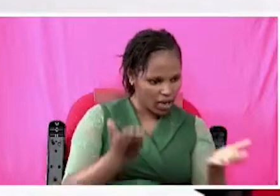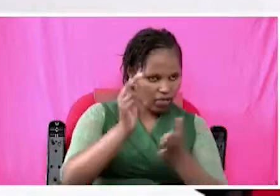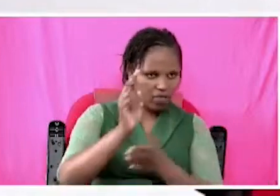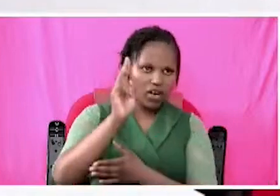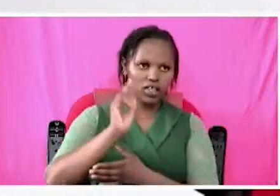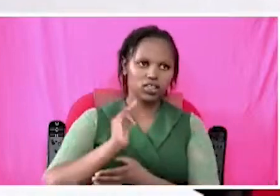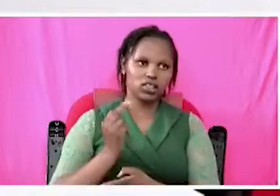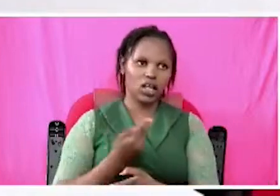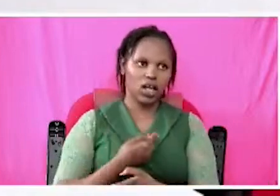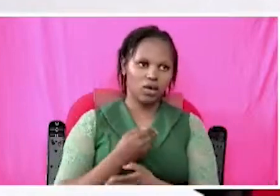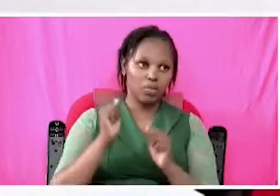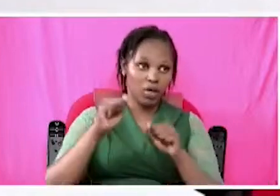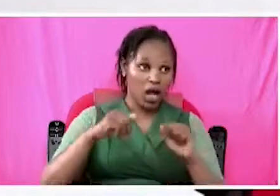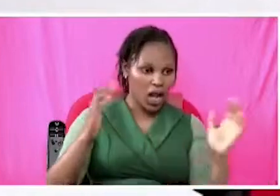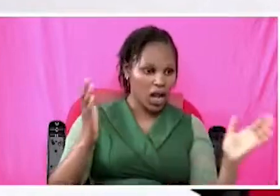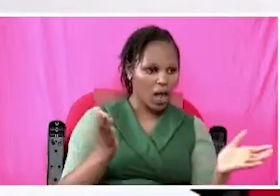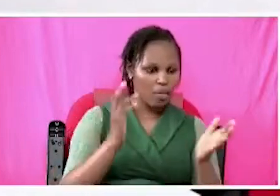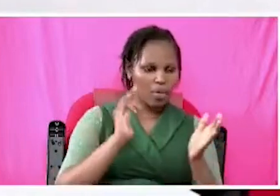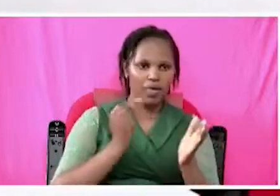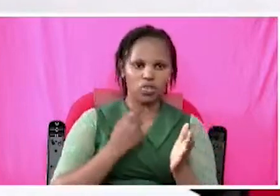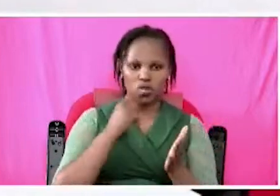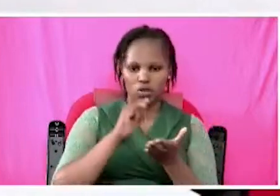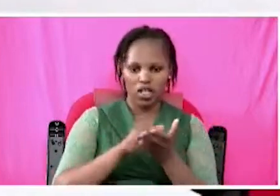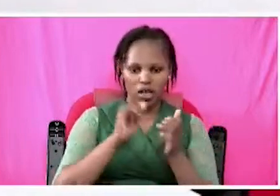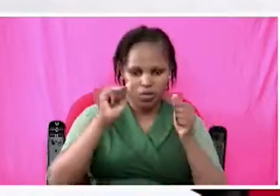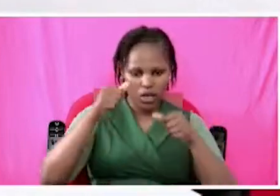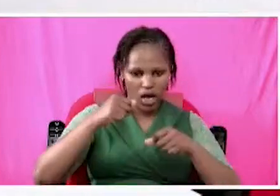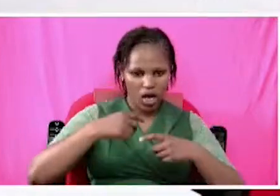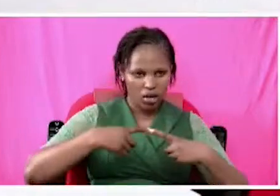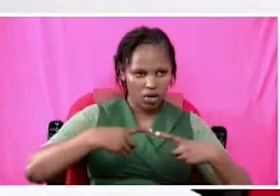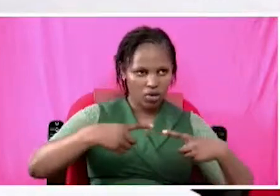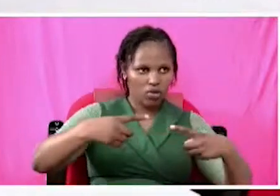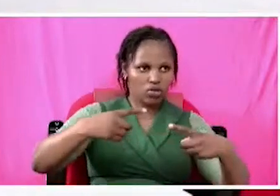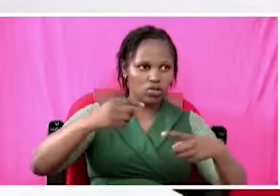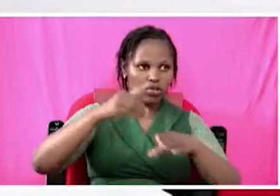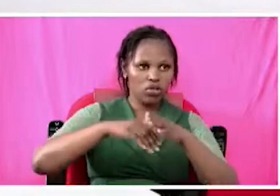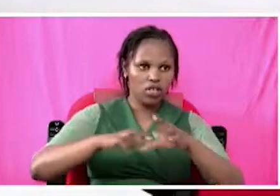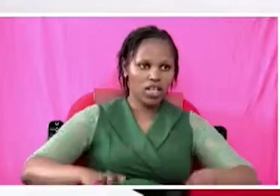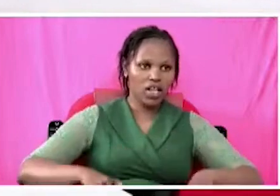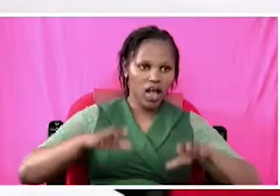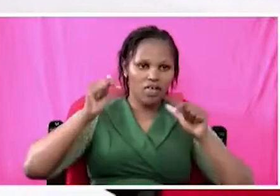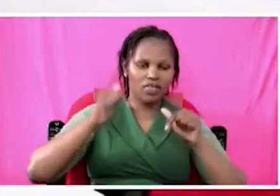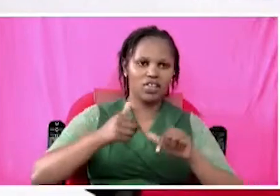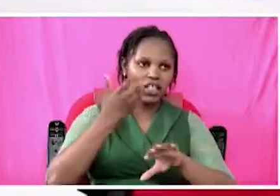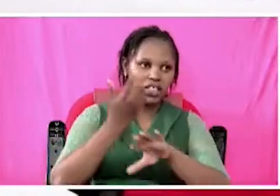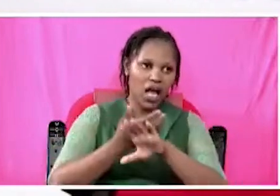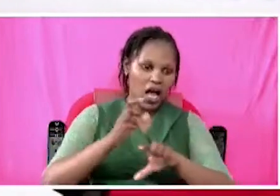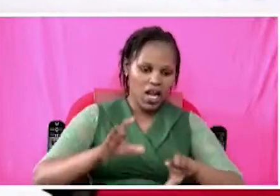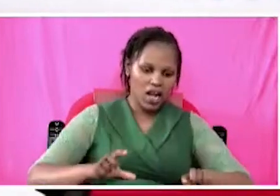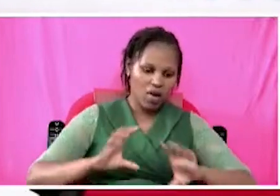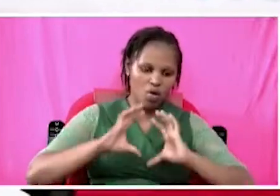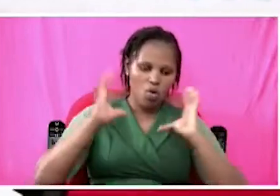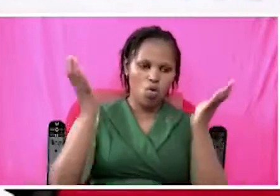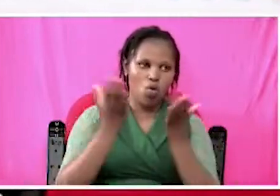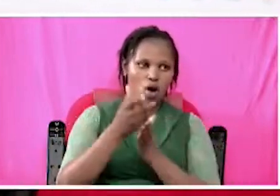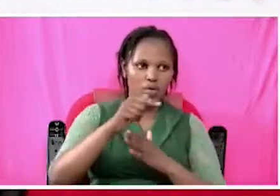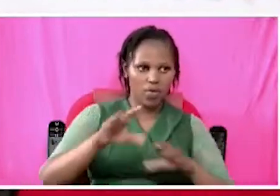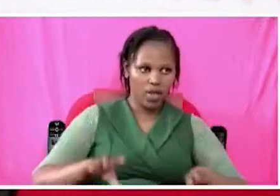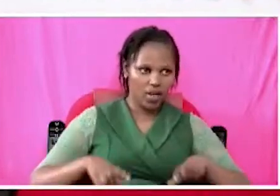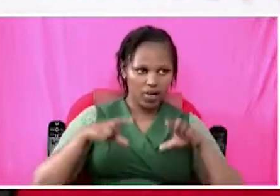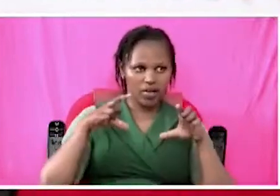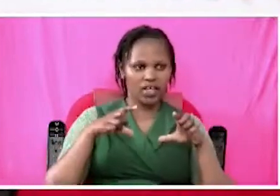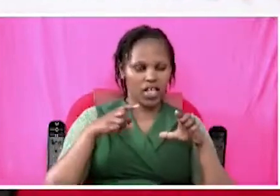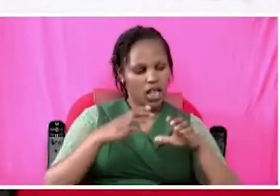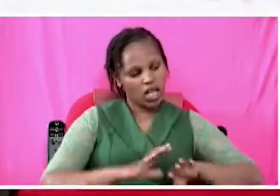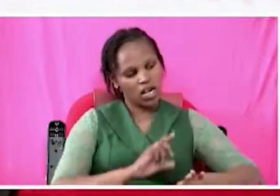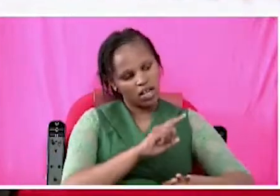empower us, so that we can move on in life in this complex world that we live in. He doesn't leave him, he doesn't call